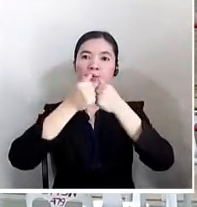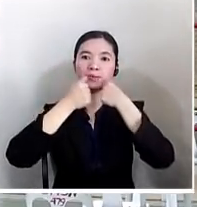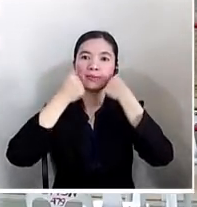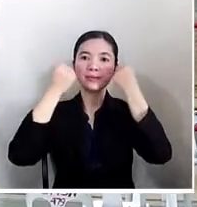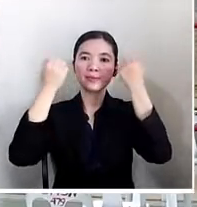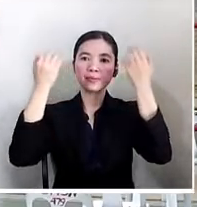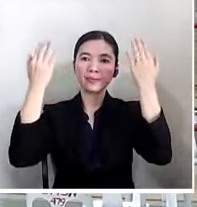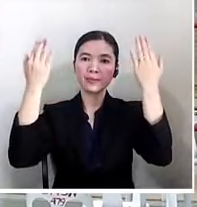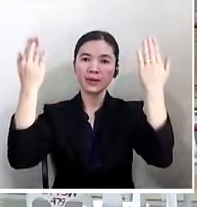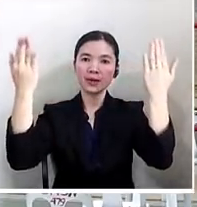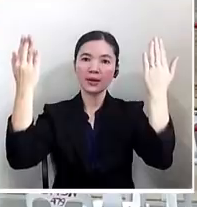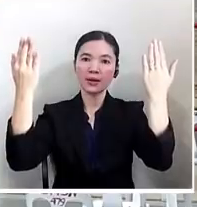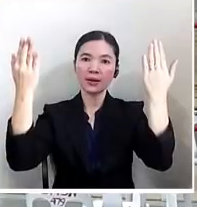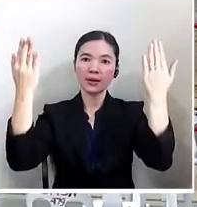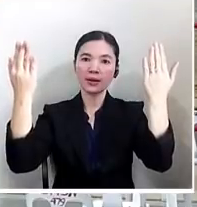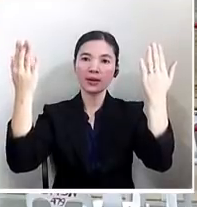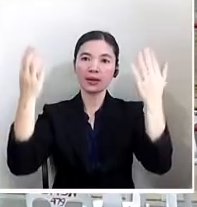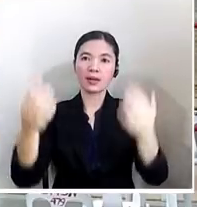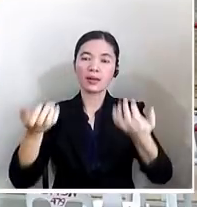alleluia,